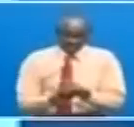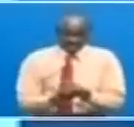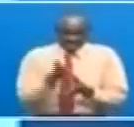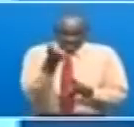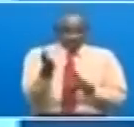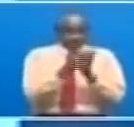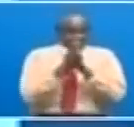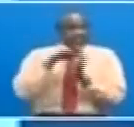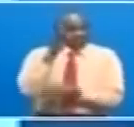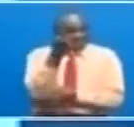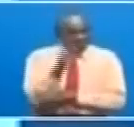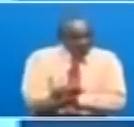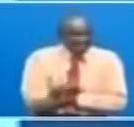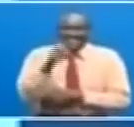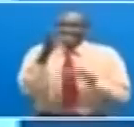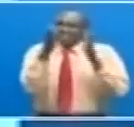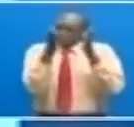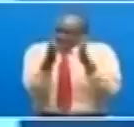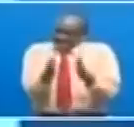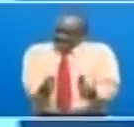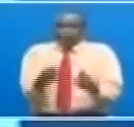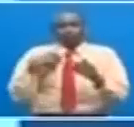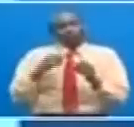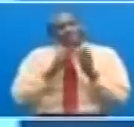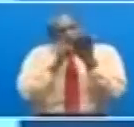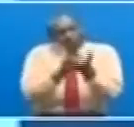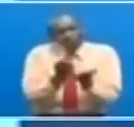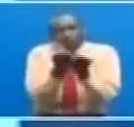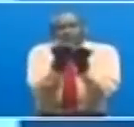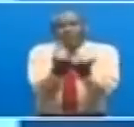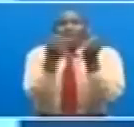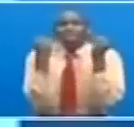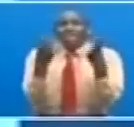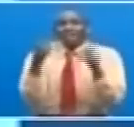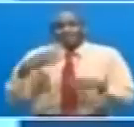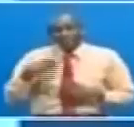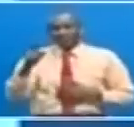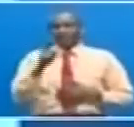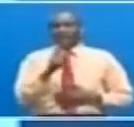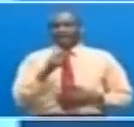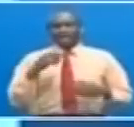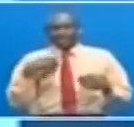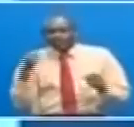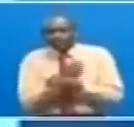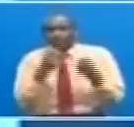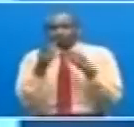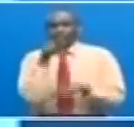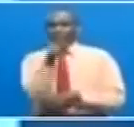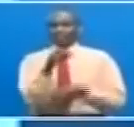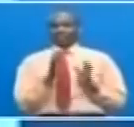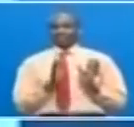Francis Ontomwa spoke to the man whose office generated the report, which many stakeholders are quite reluctant to speak